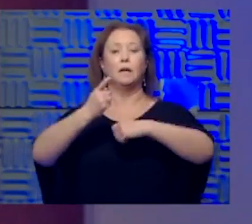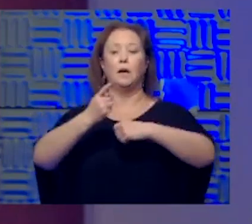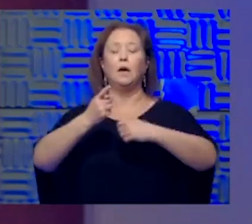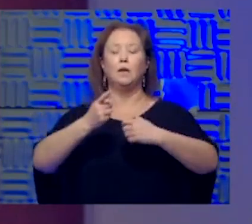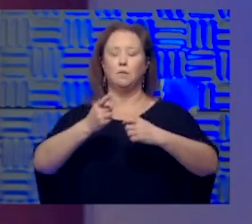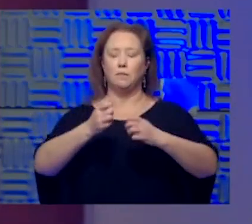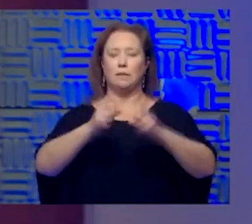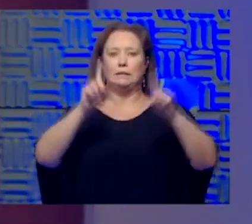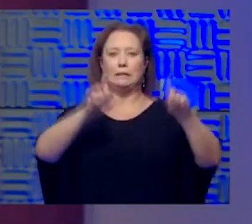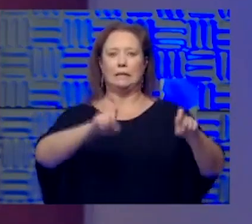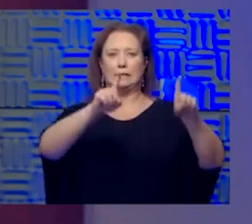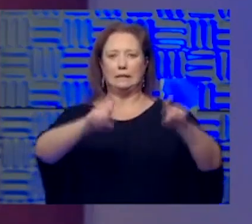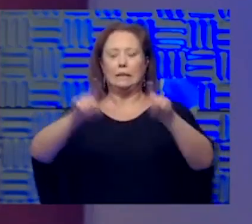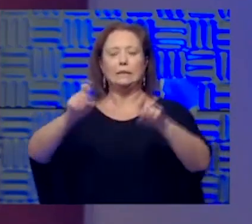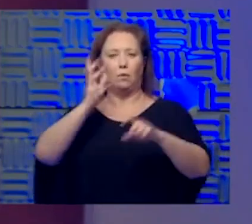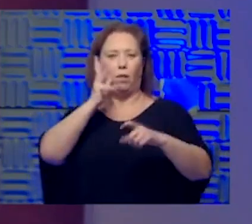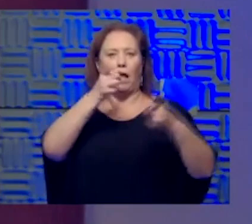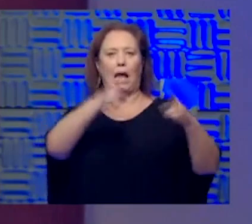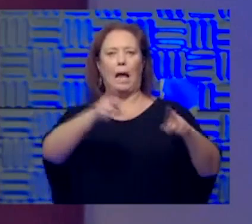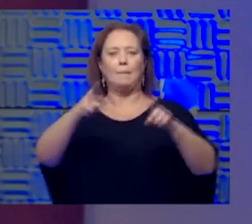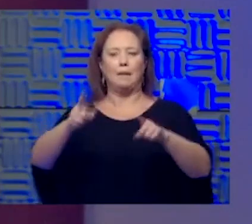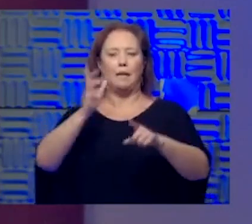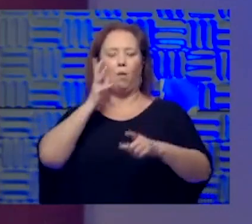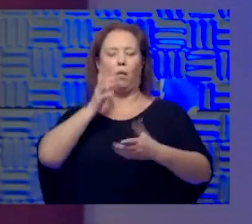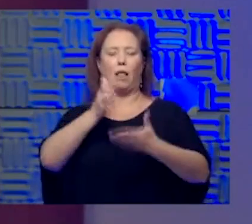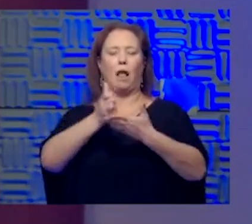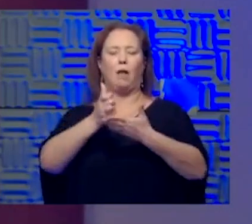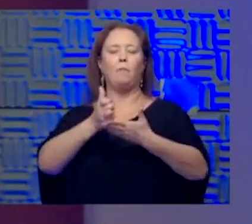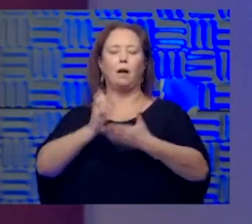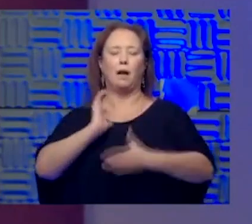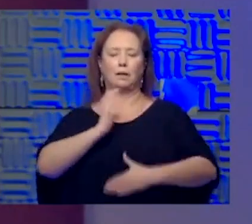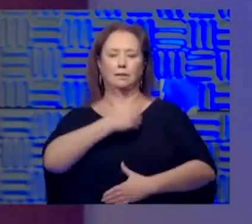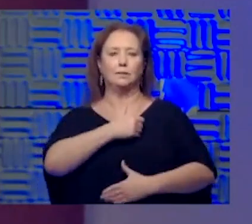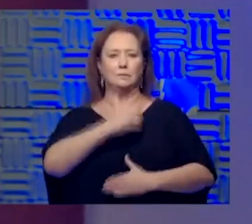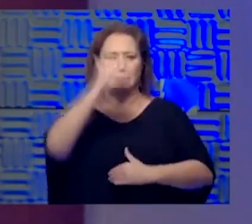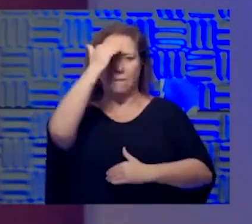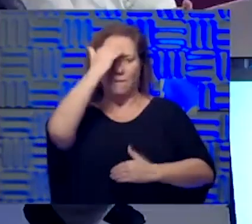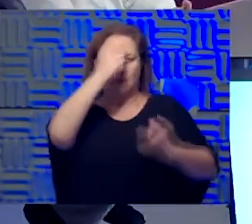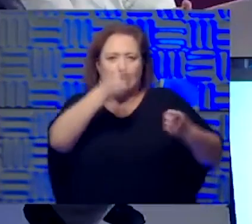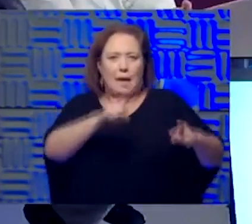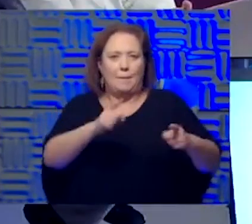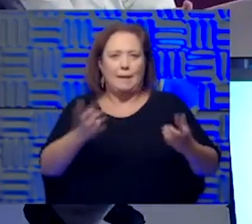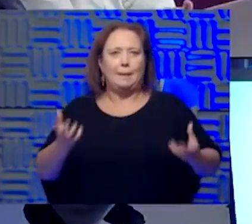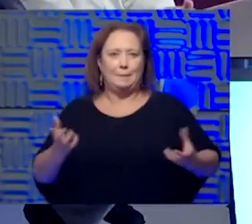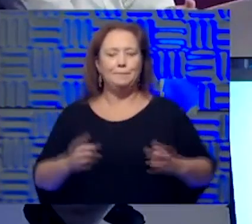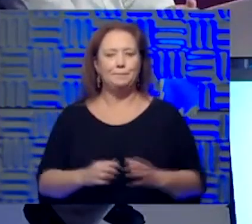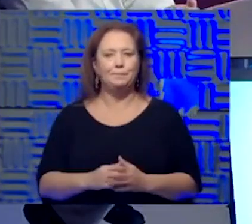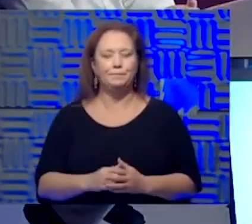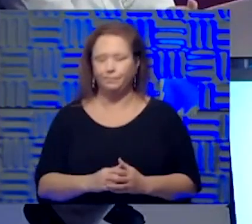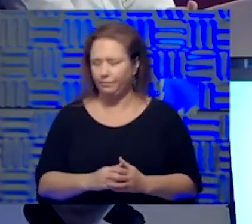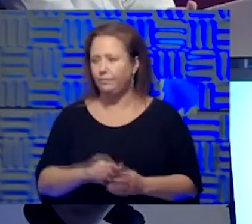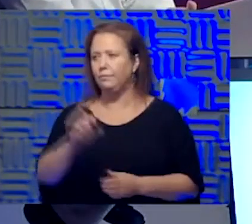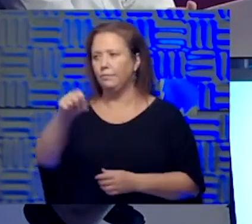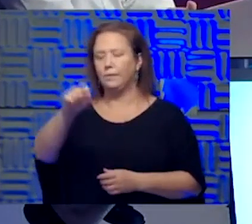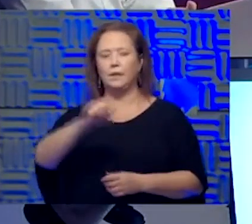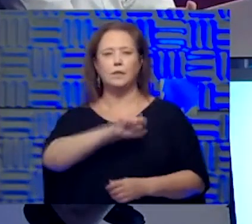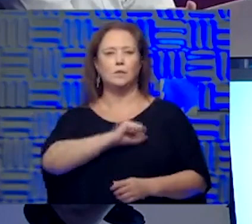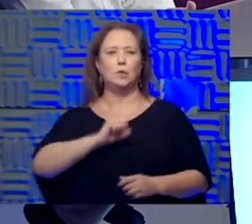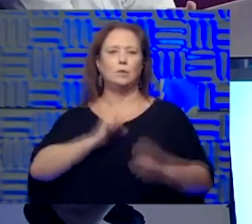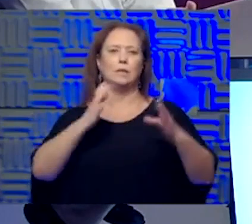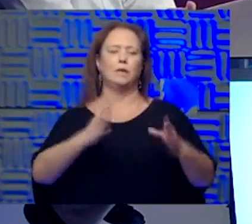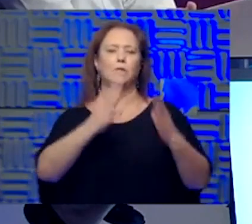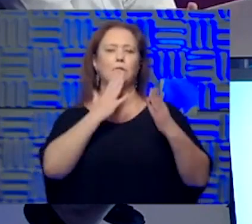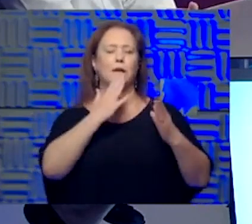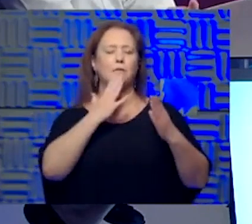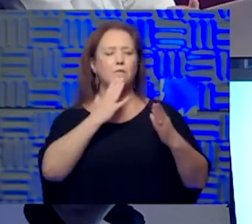lot of tests performed that I think will really help us on the public health side know what's going on. Yeah, it's a pretty big effort. And Senator, thanks for your